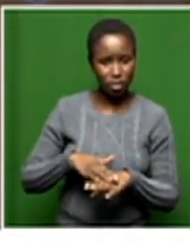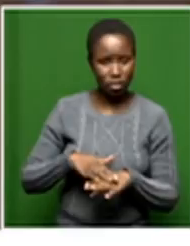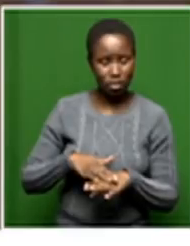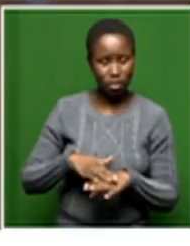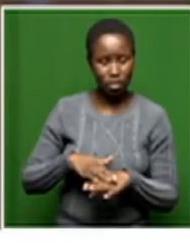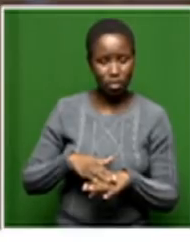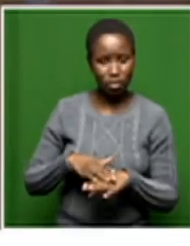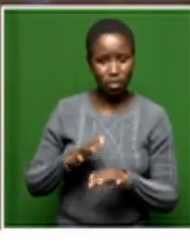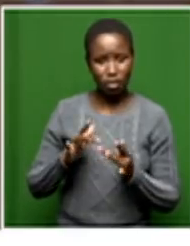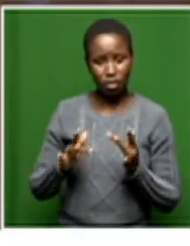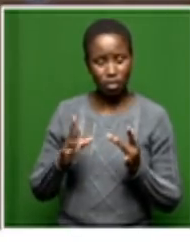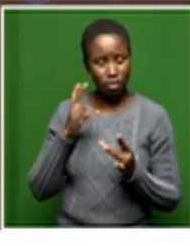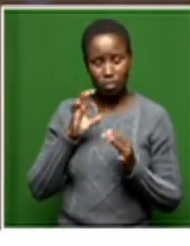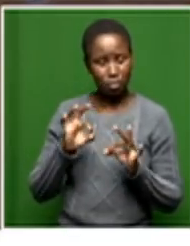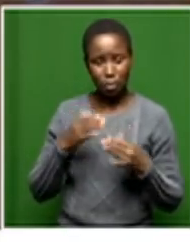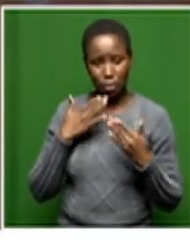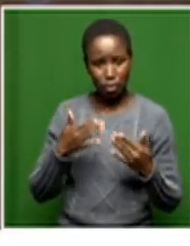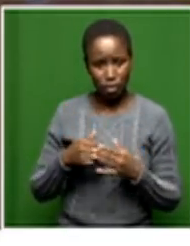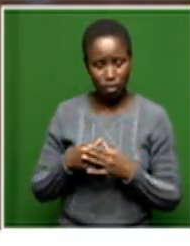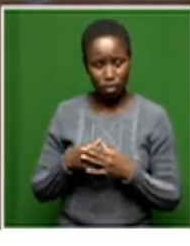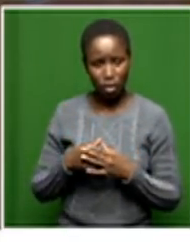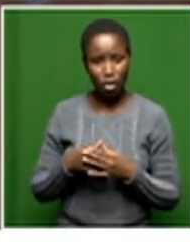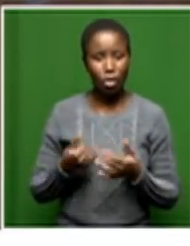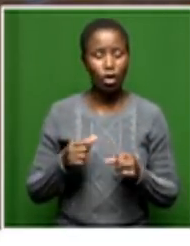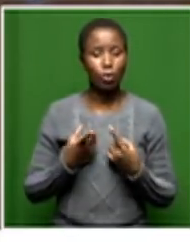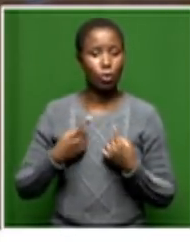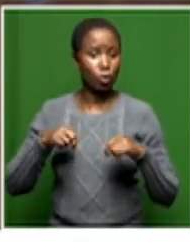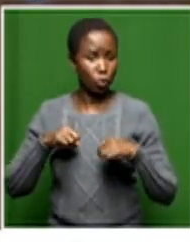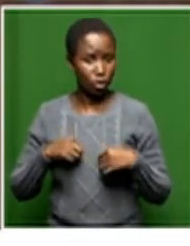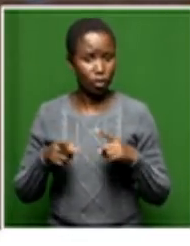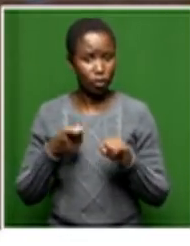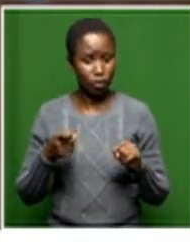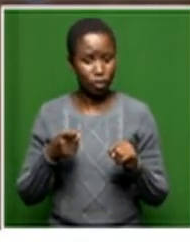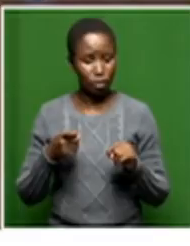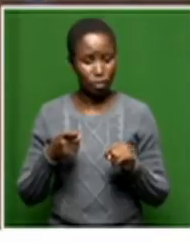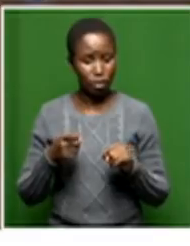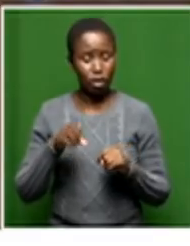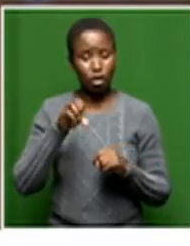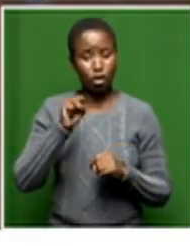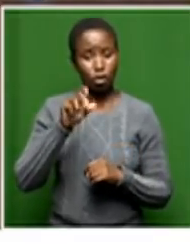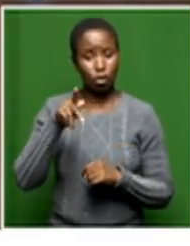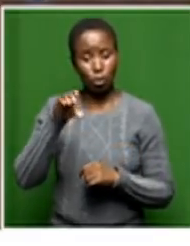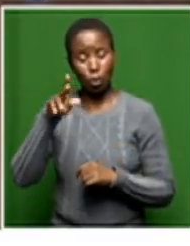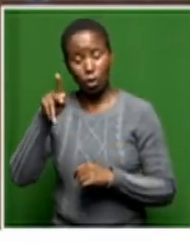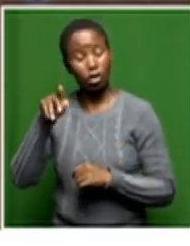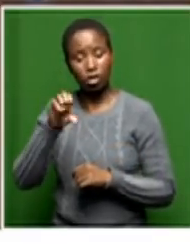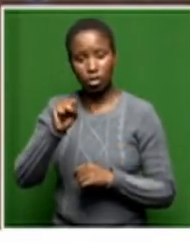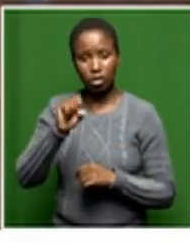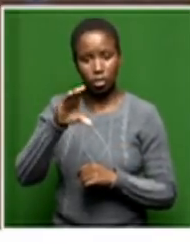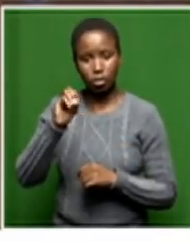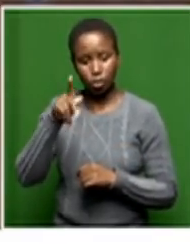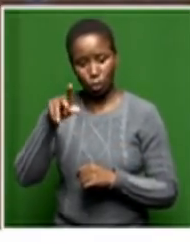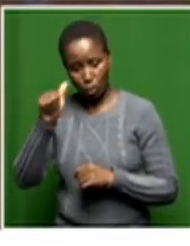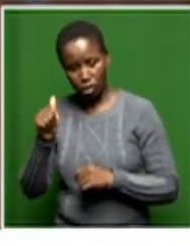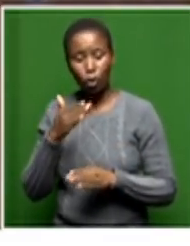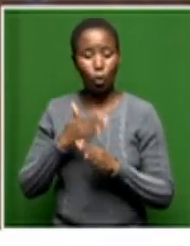Parliament. And we in the Standing Committee on Public Accounts did our work diligently in terms